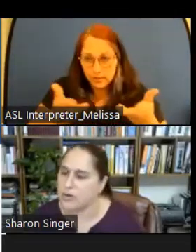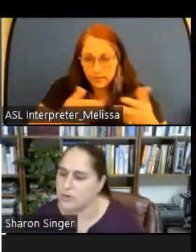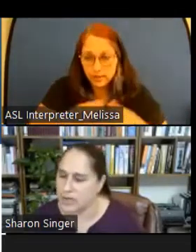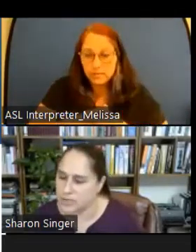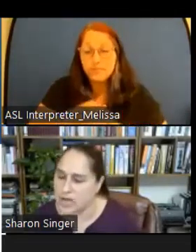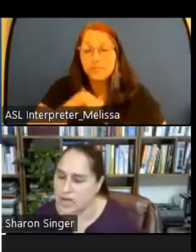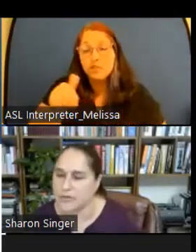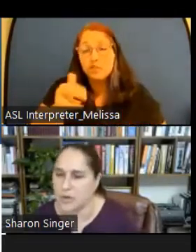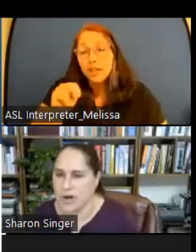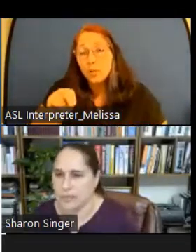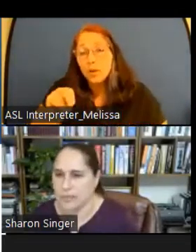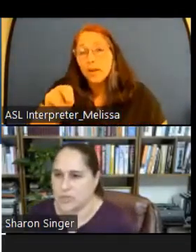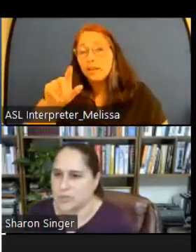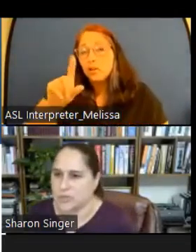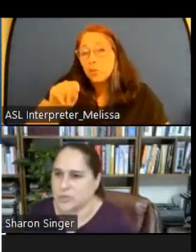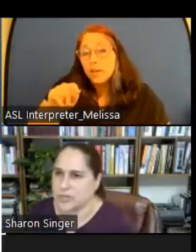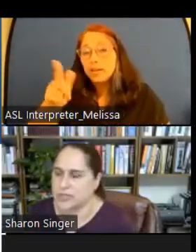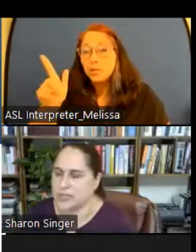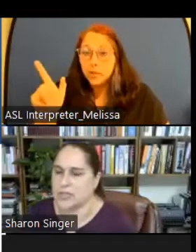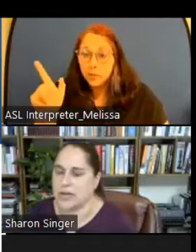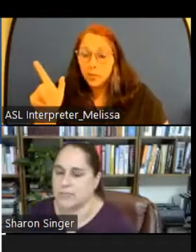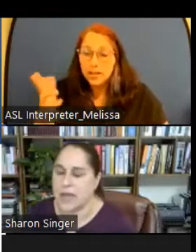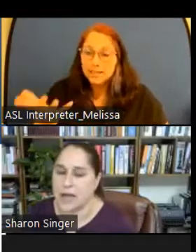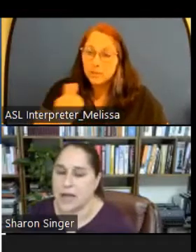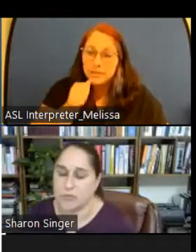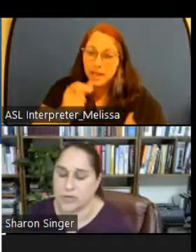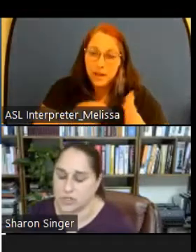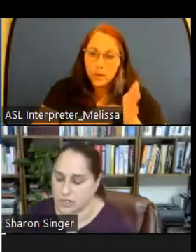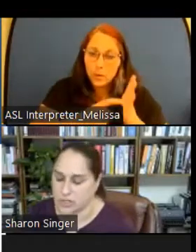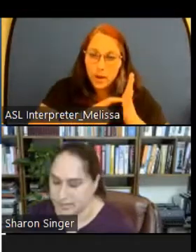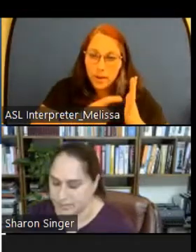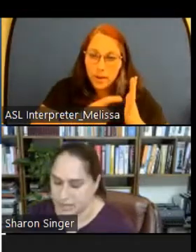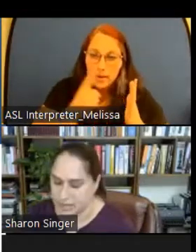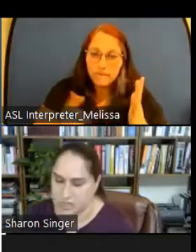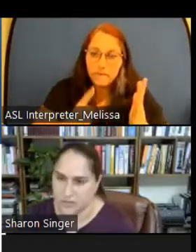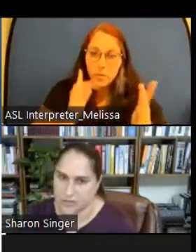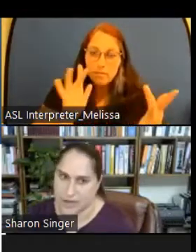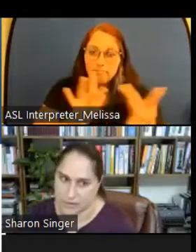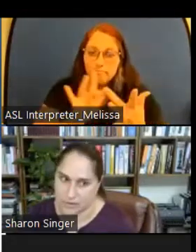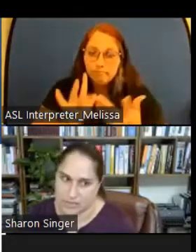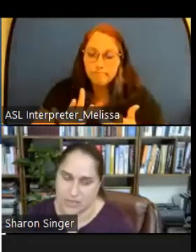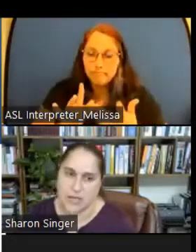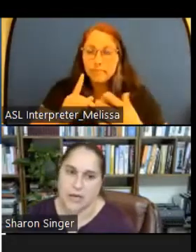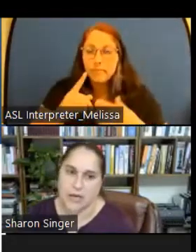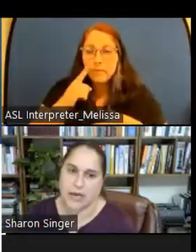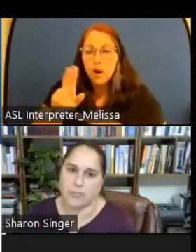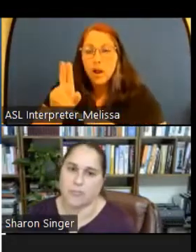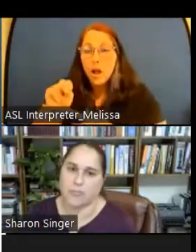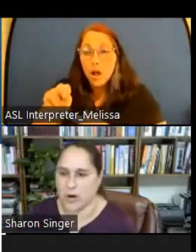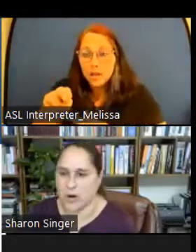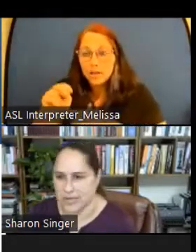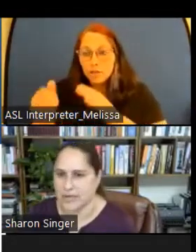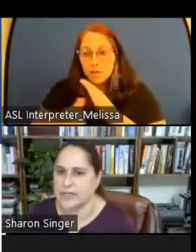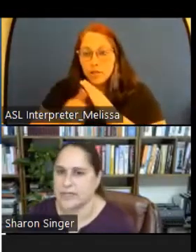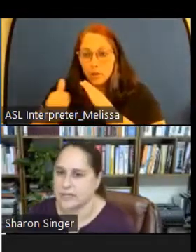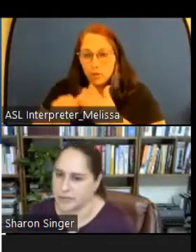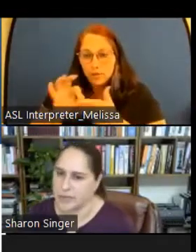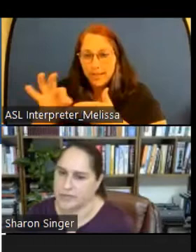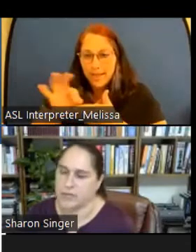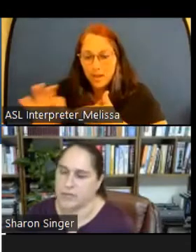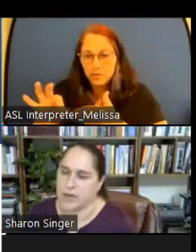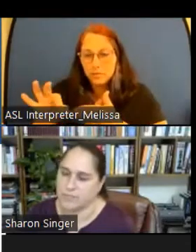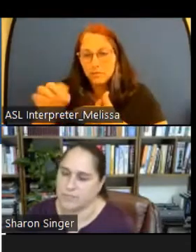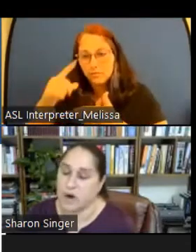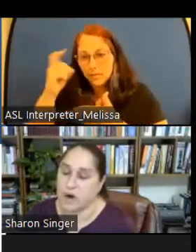2021, it was not a requirement to do these outreach unsheltered counts. So our data is a little